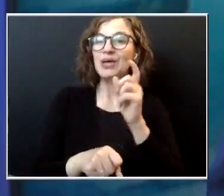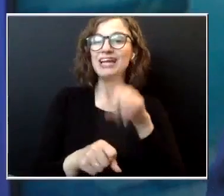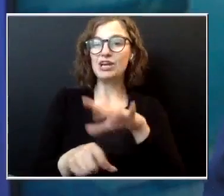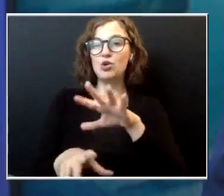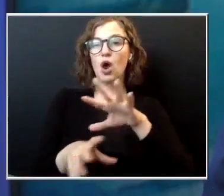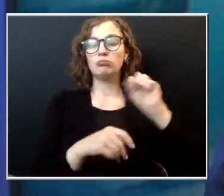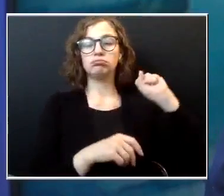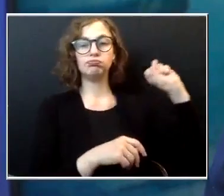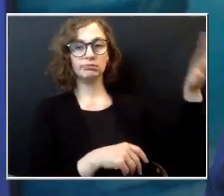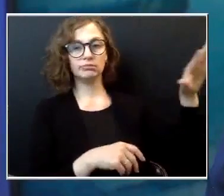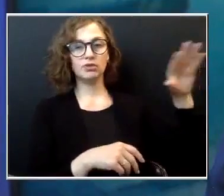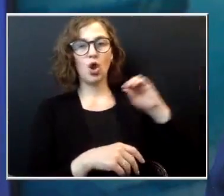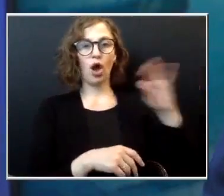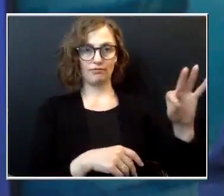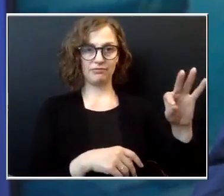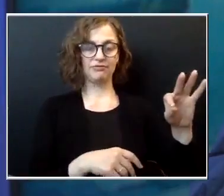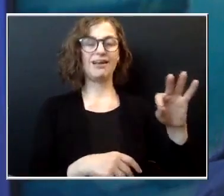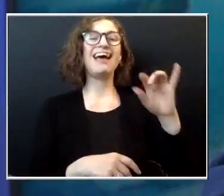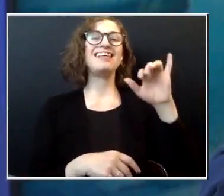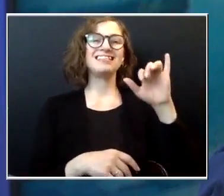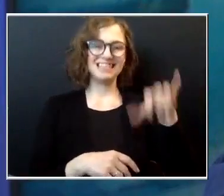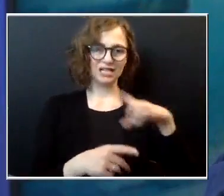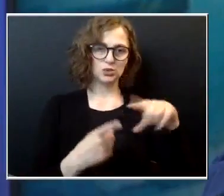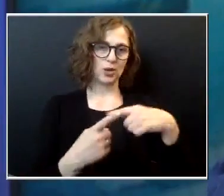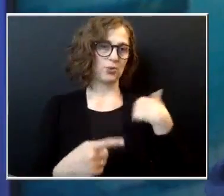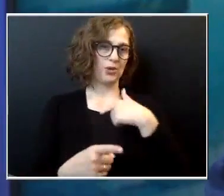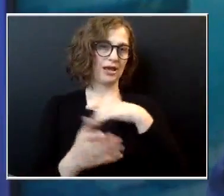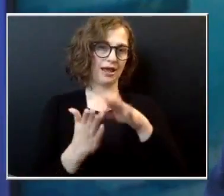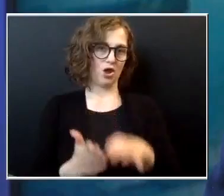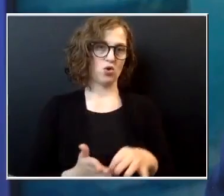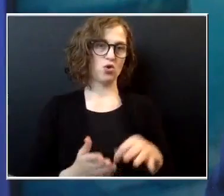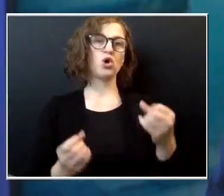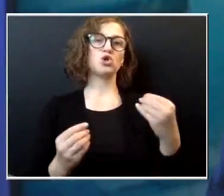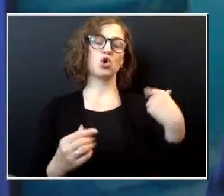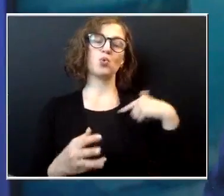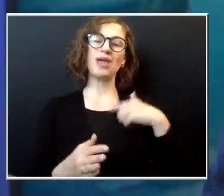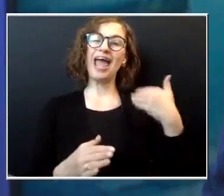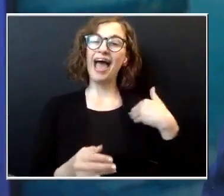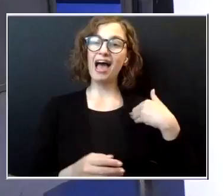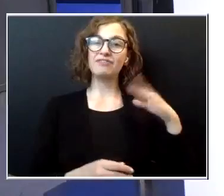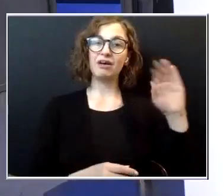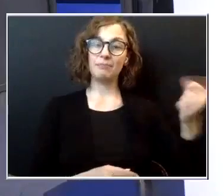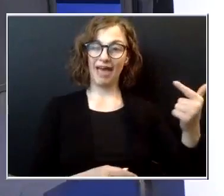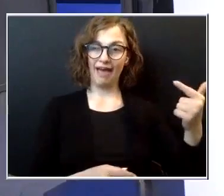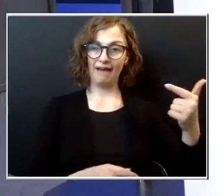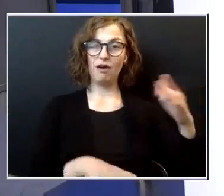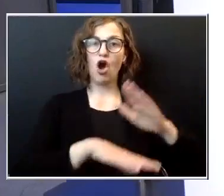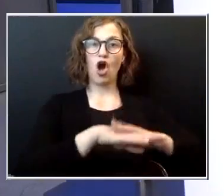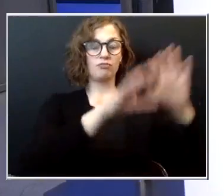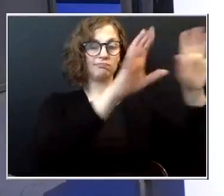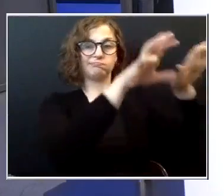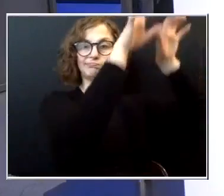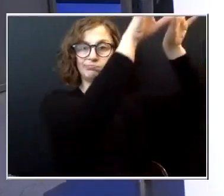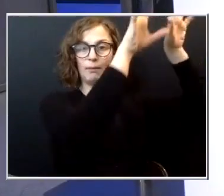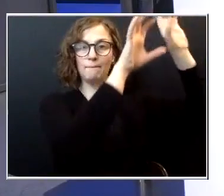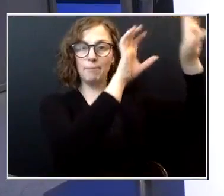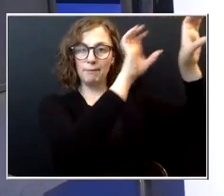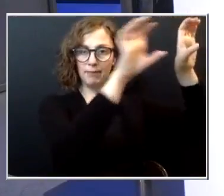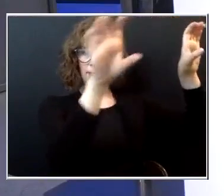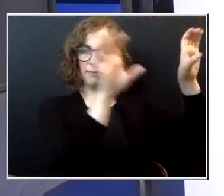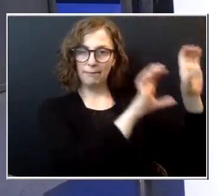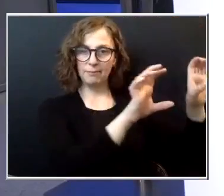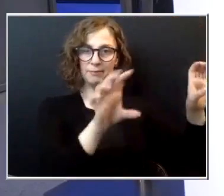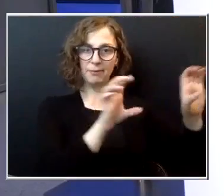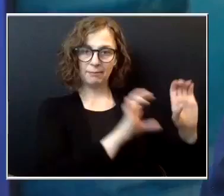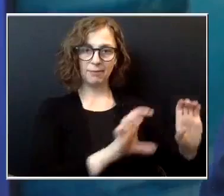sponge bag on the sponge accounting system, and then we will load those sponges into the bag. So it's just hanging there? Correct. And you can see them? Correct.